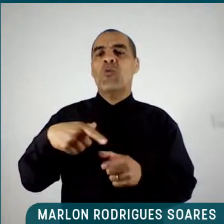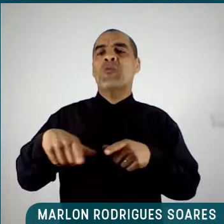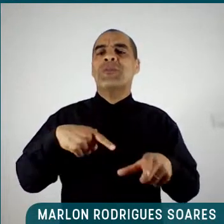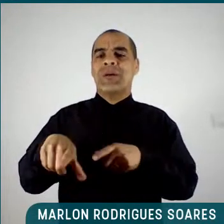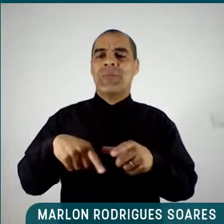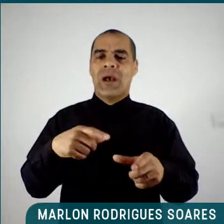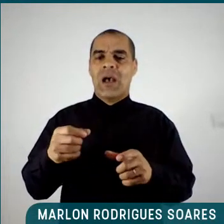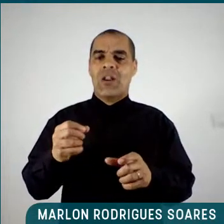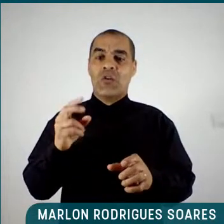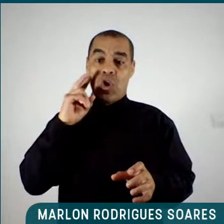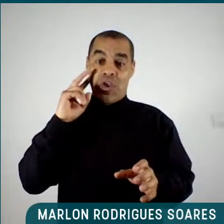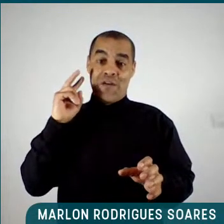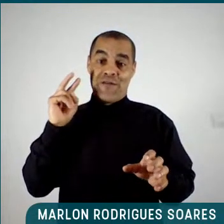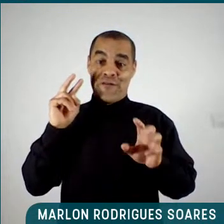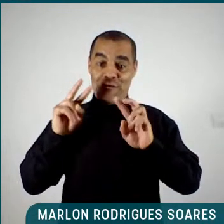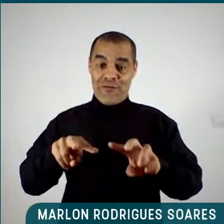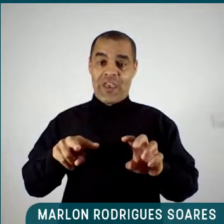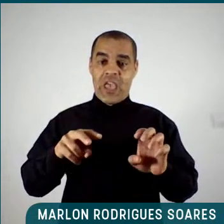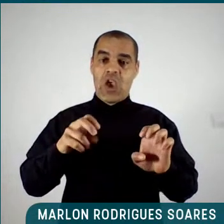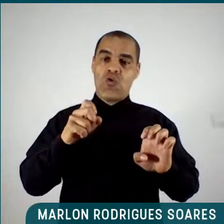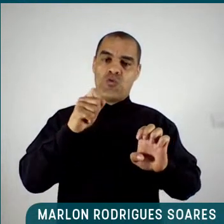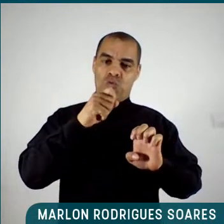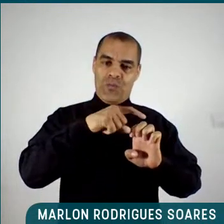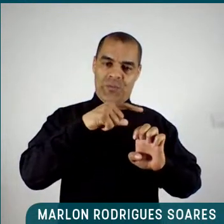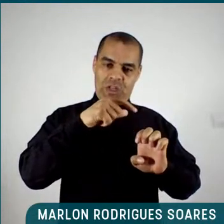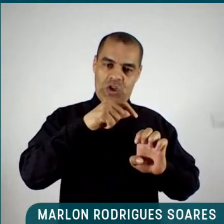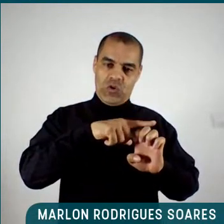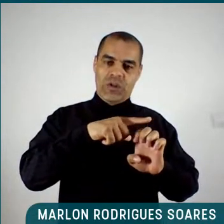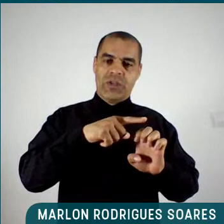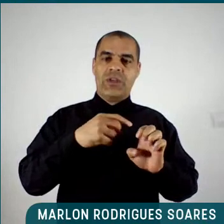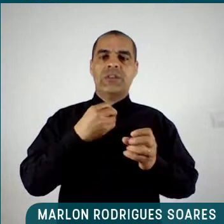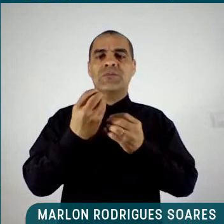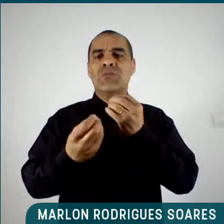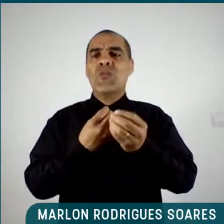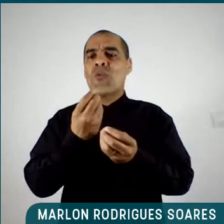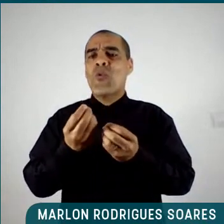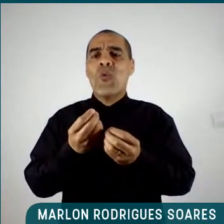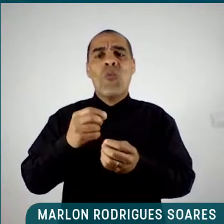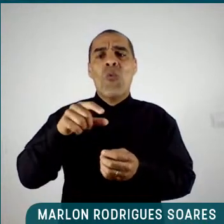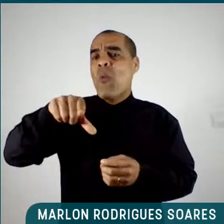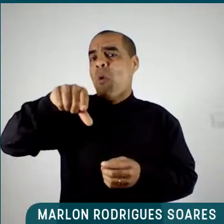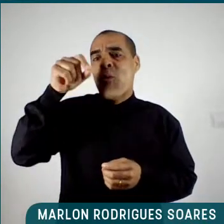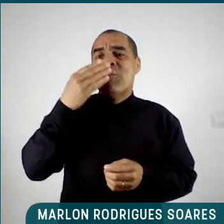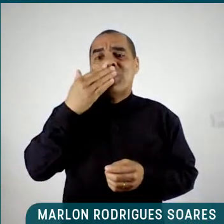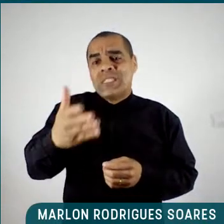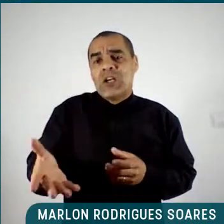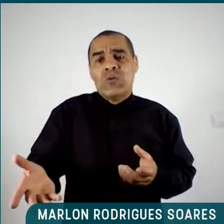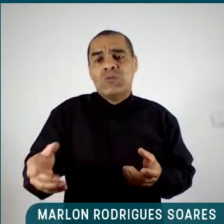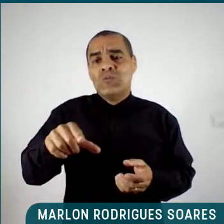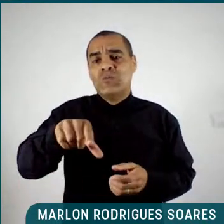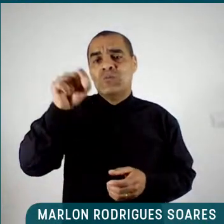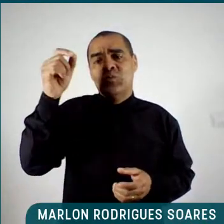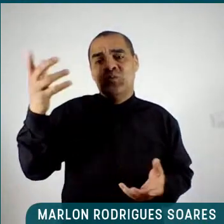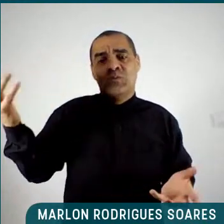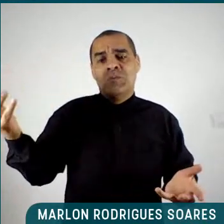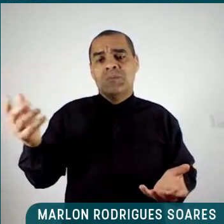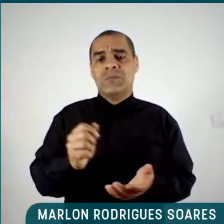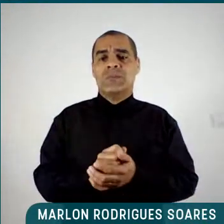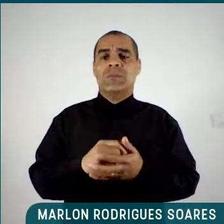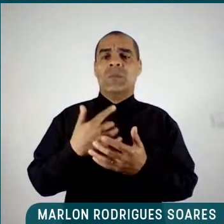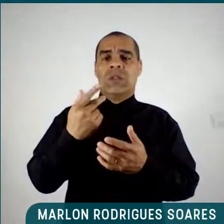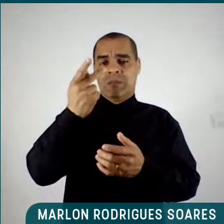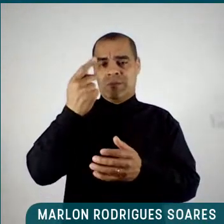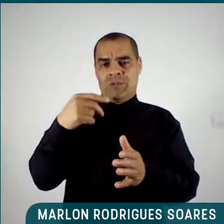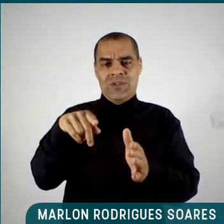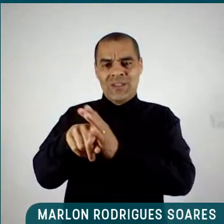nesse job and processo she see the pandemia. idea of creating a business Quais as são the as way dificuldades? out Até in this se você pandemic. What are pudesse, the a gente está muito challenges that conversando this muito